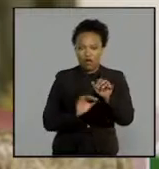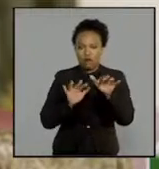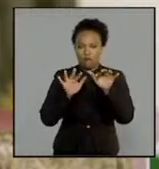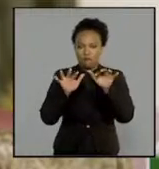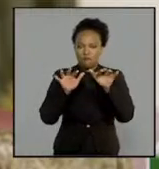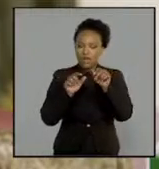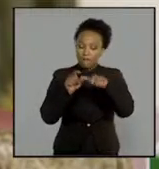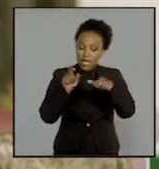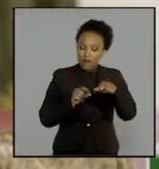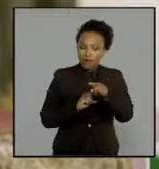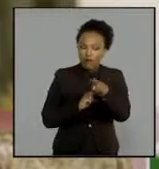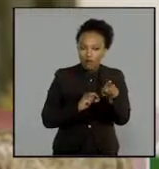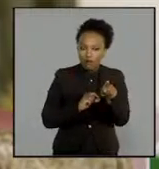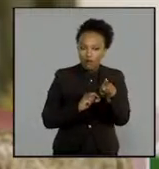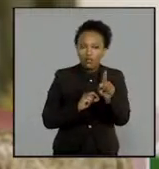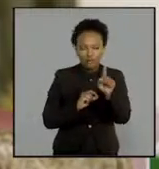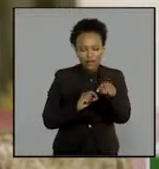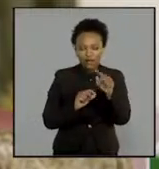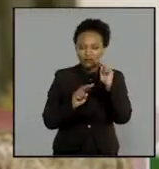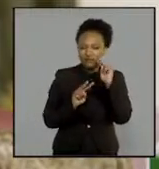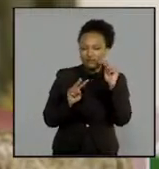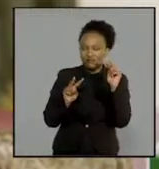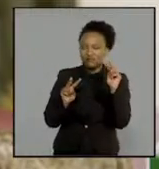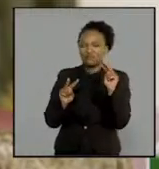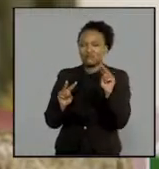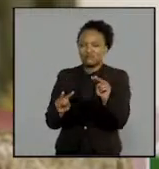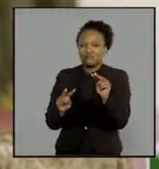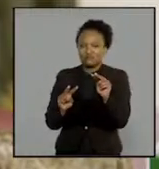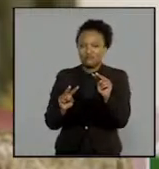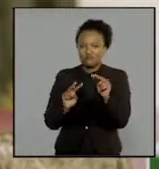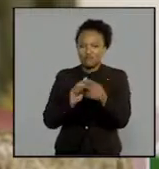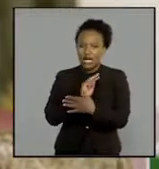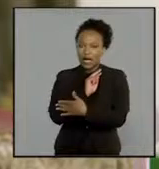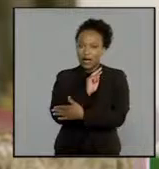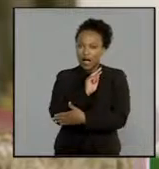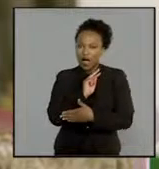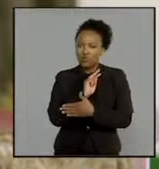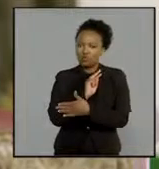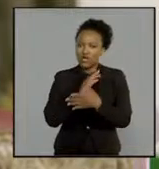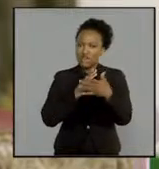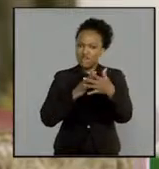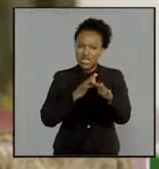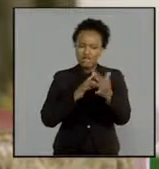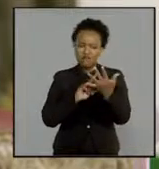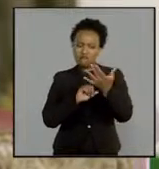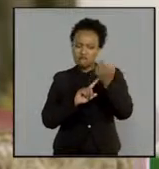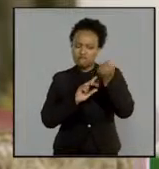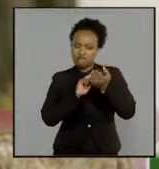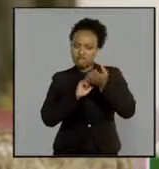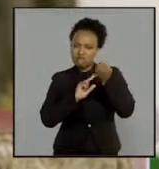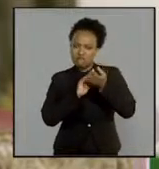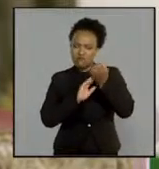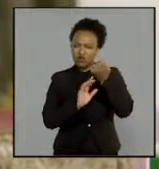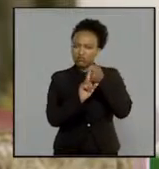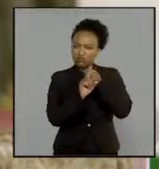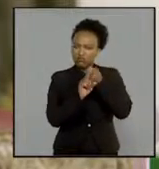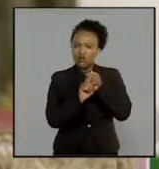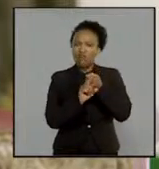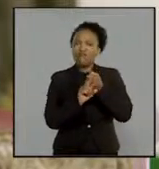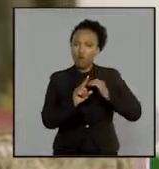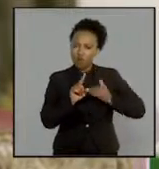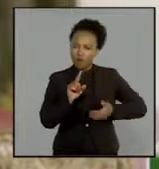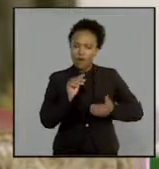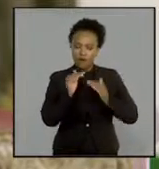Africa and South Africans to reflect on the country's strides